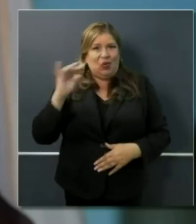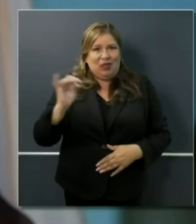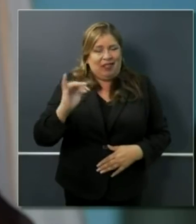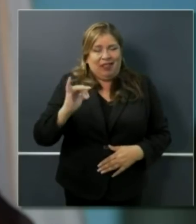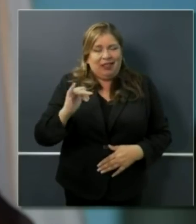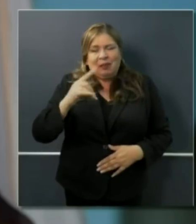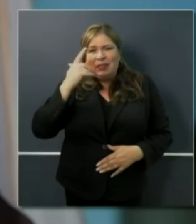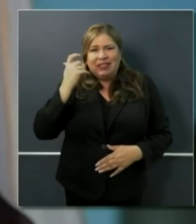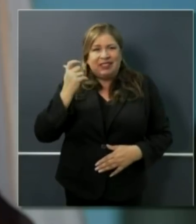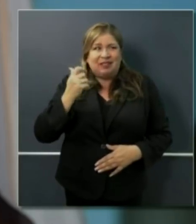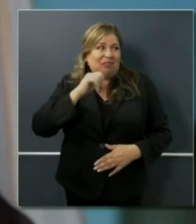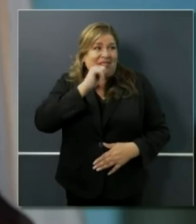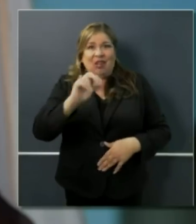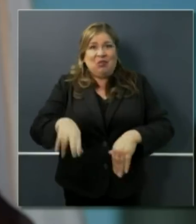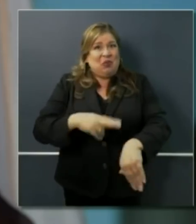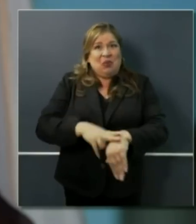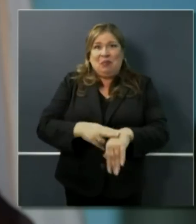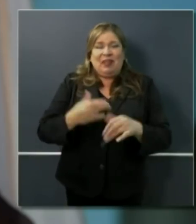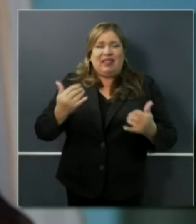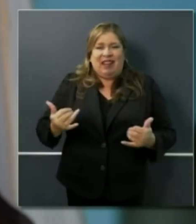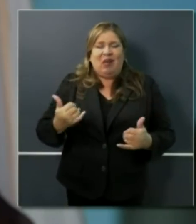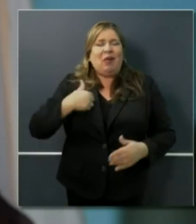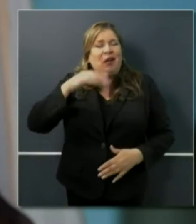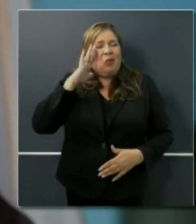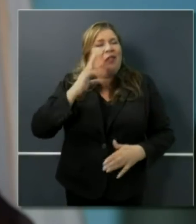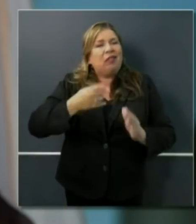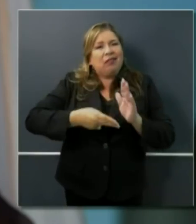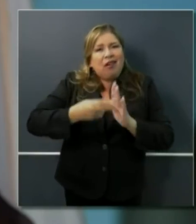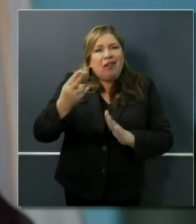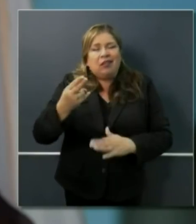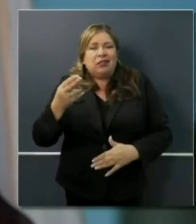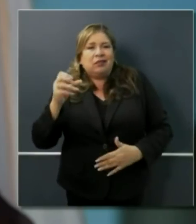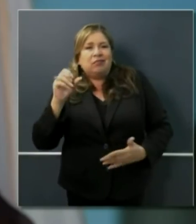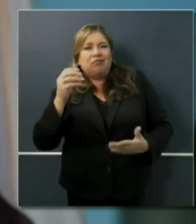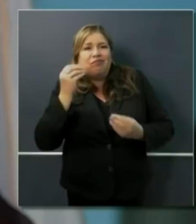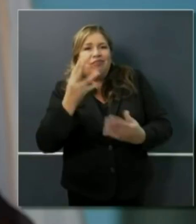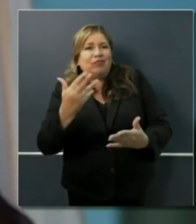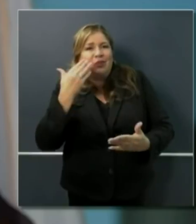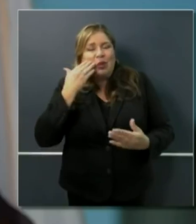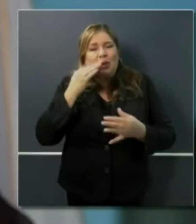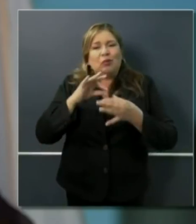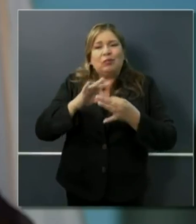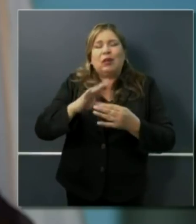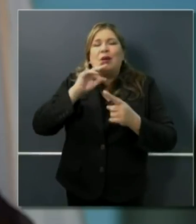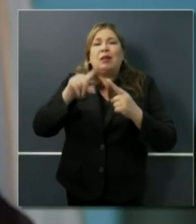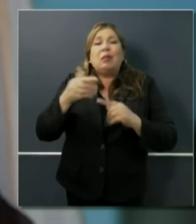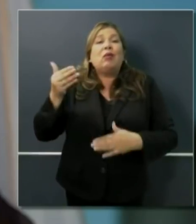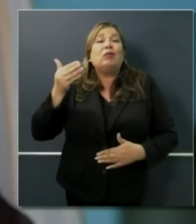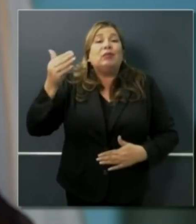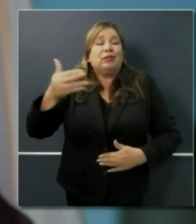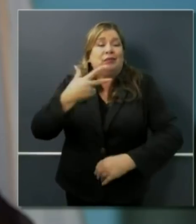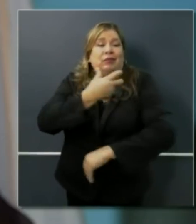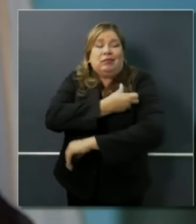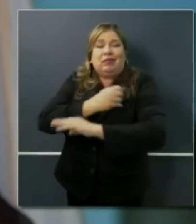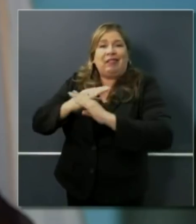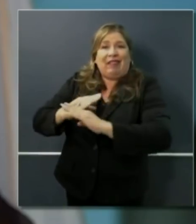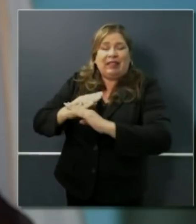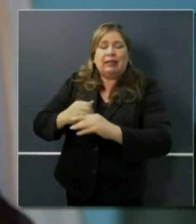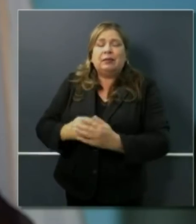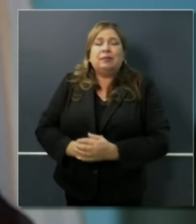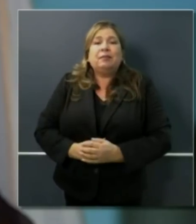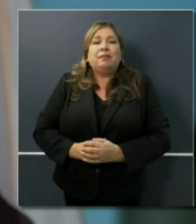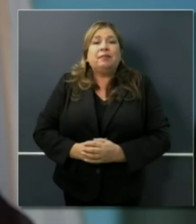sober about that as it relates to that bridge ultimately towards the vaccine. And I'll just end before I ask the